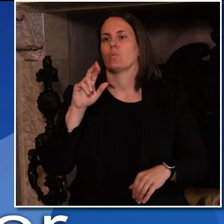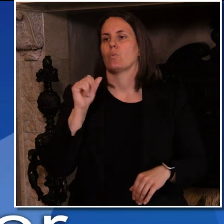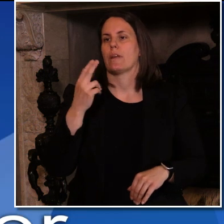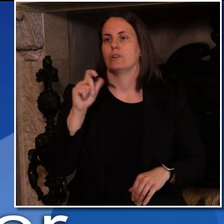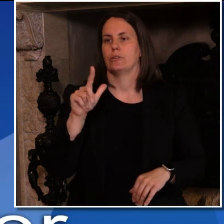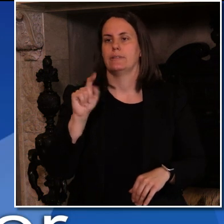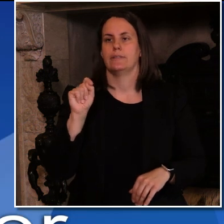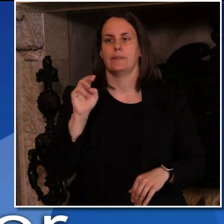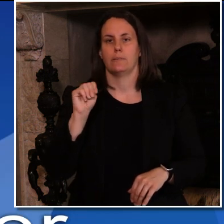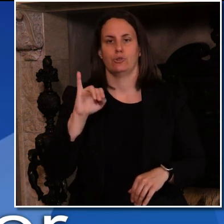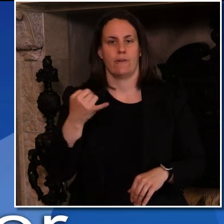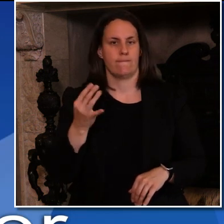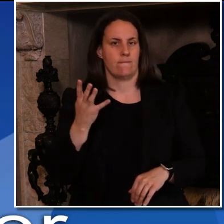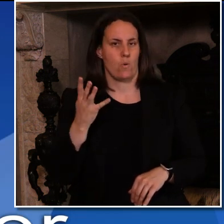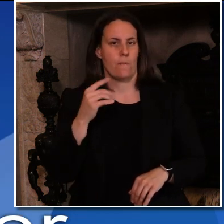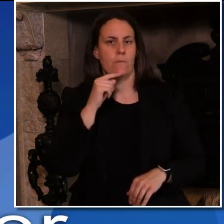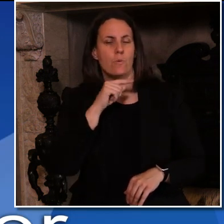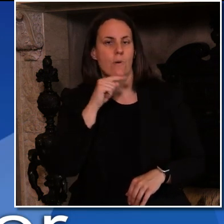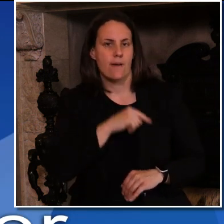Rachel?